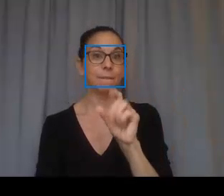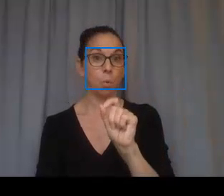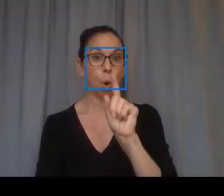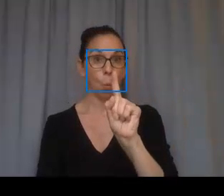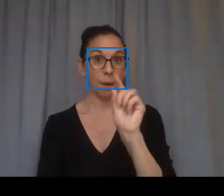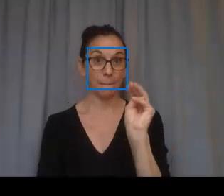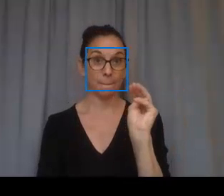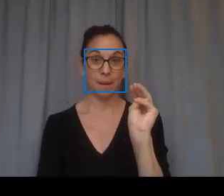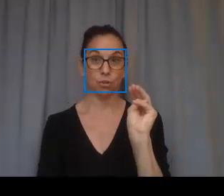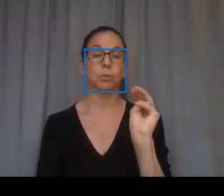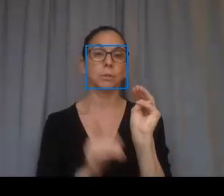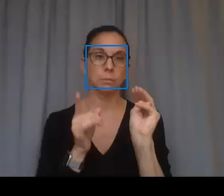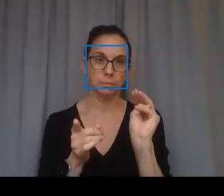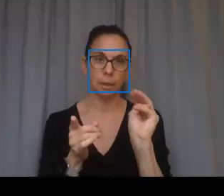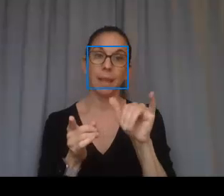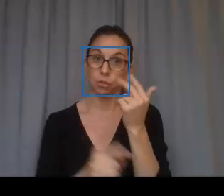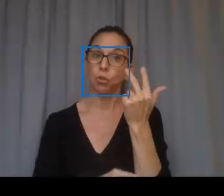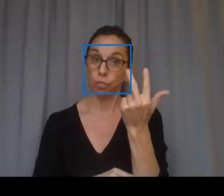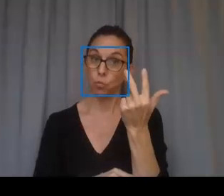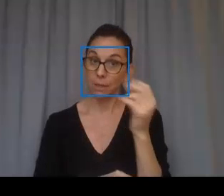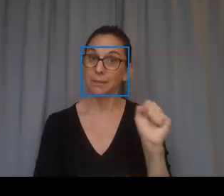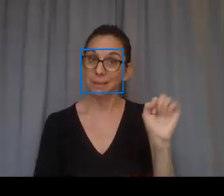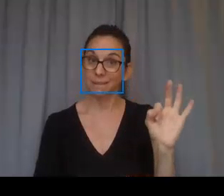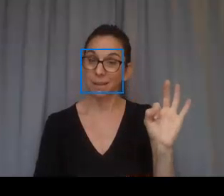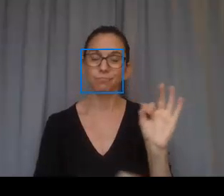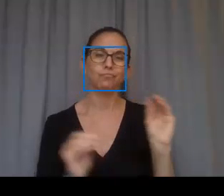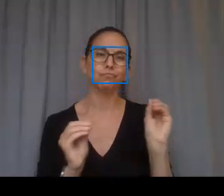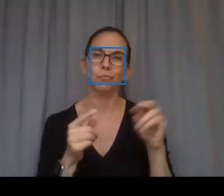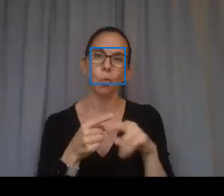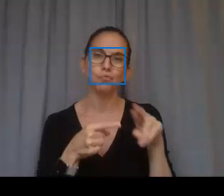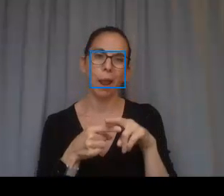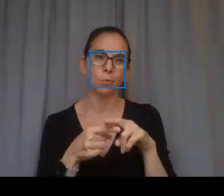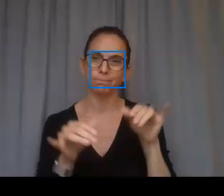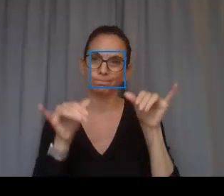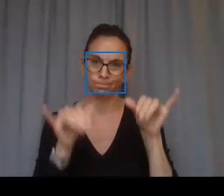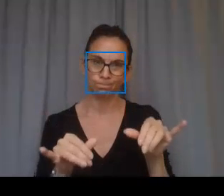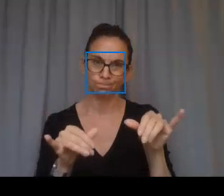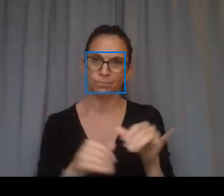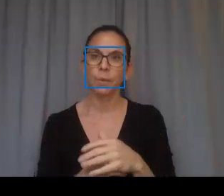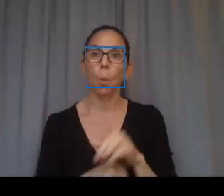65.1 meters. Of course, that is 3 significant digits, so there's really no rounding necessary.